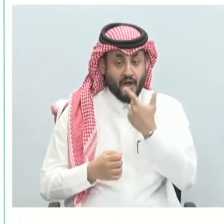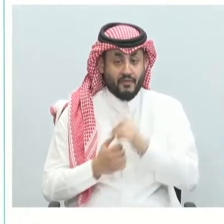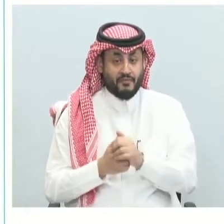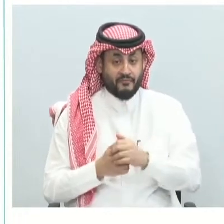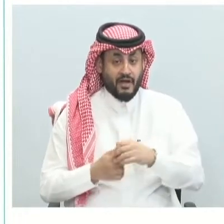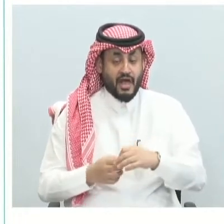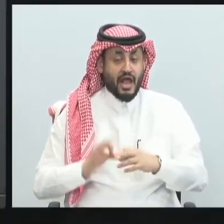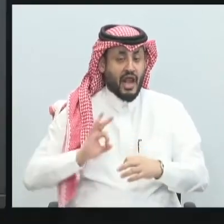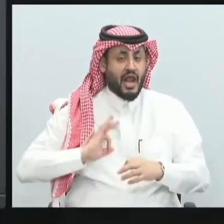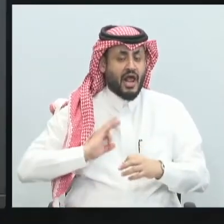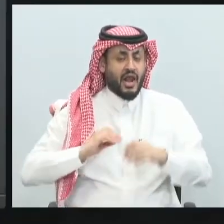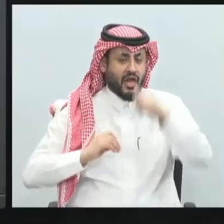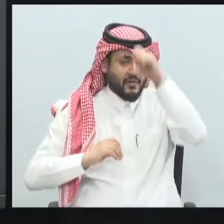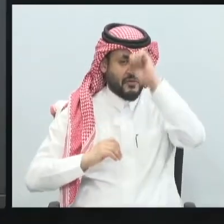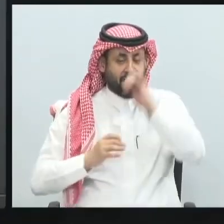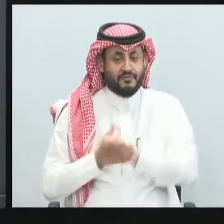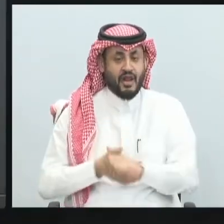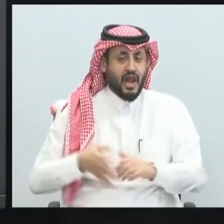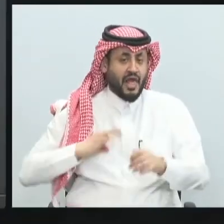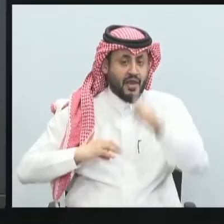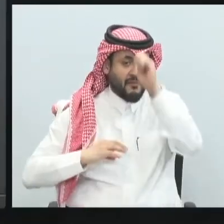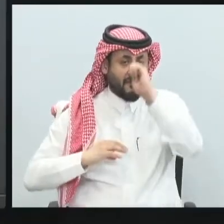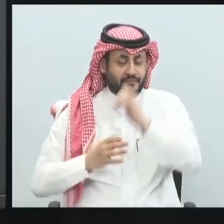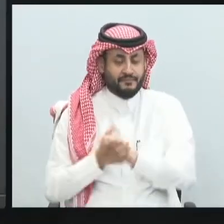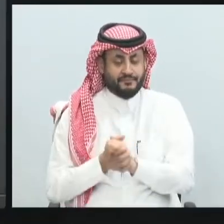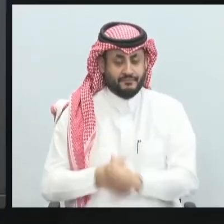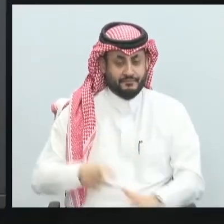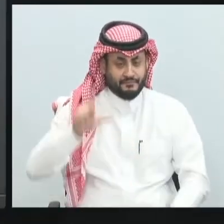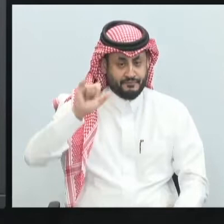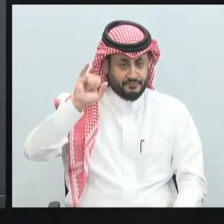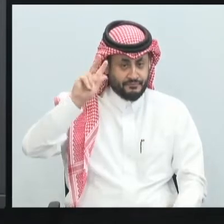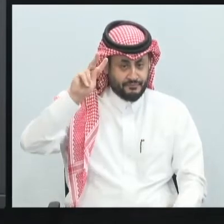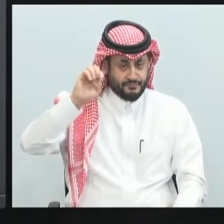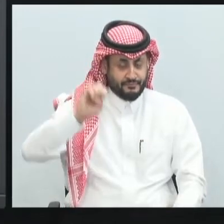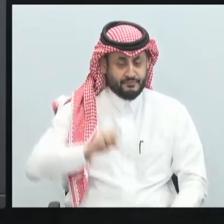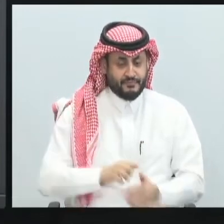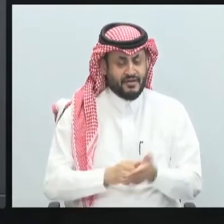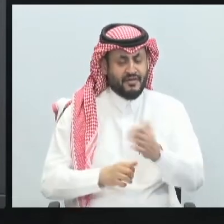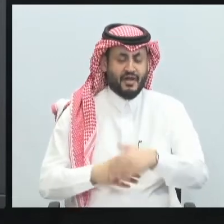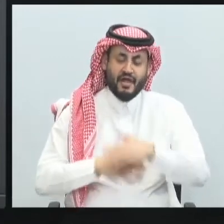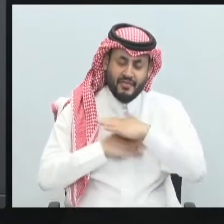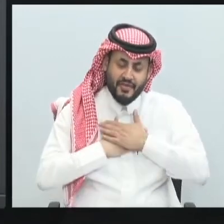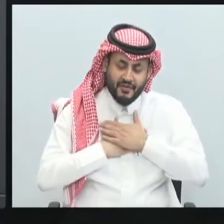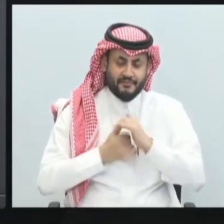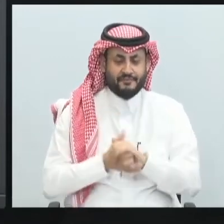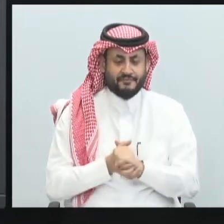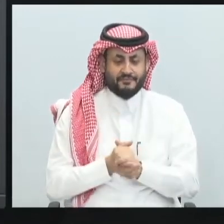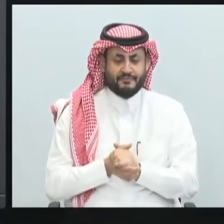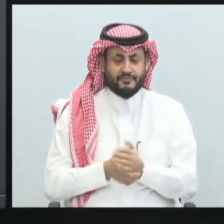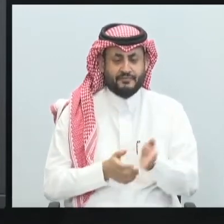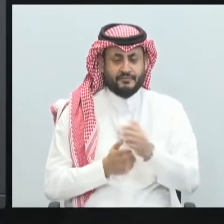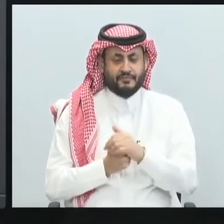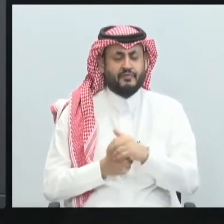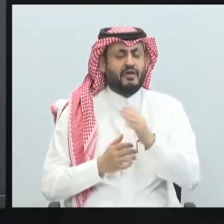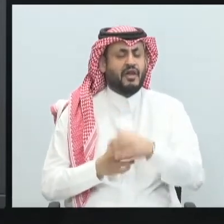hat. Excellent. Wow, I like your hat. So she says, thank you, or hi,